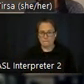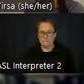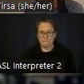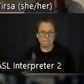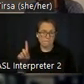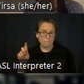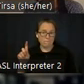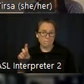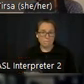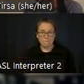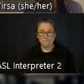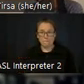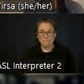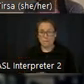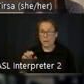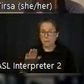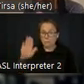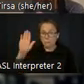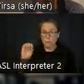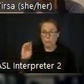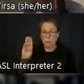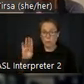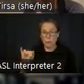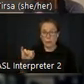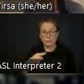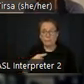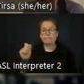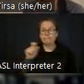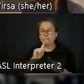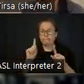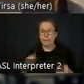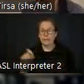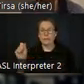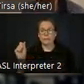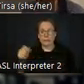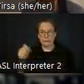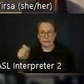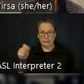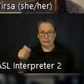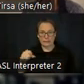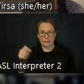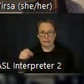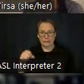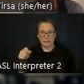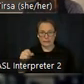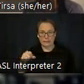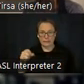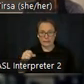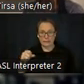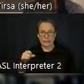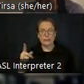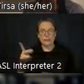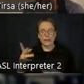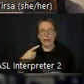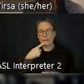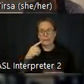sorry. Co-Chair Obi? Yes, definitely. Sorry to put at a minimum,